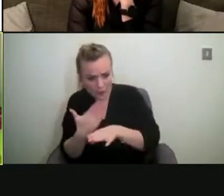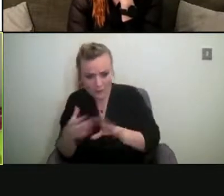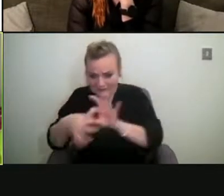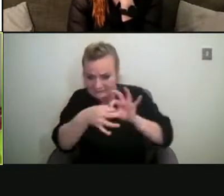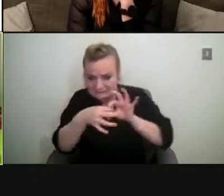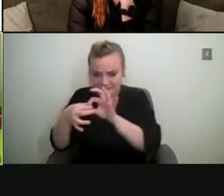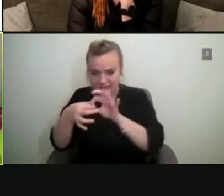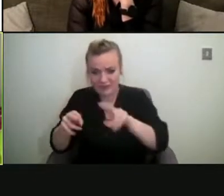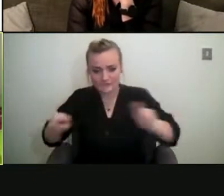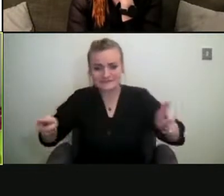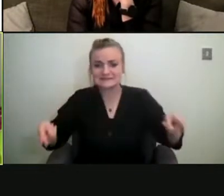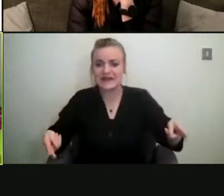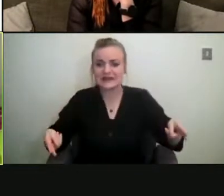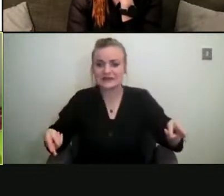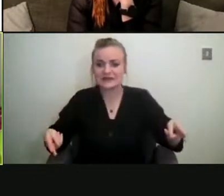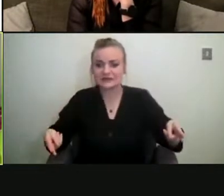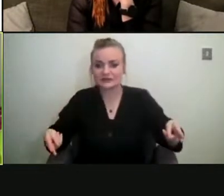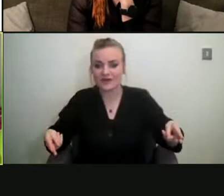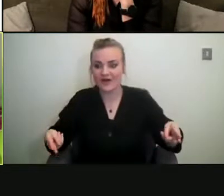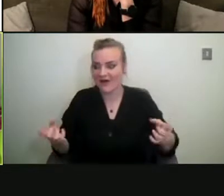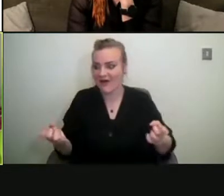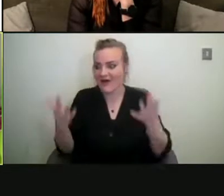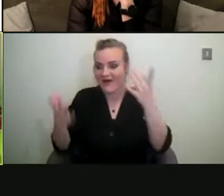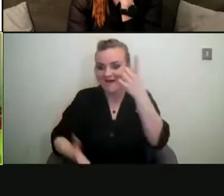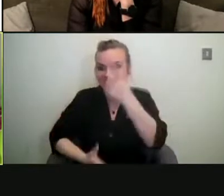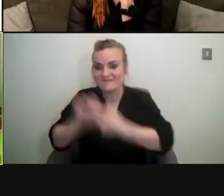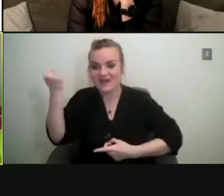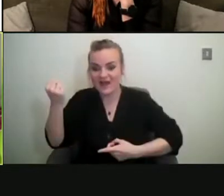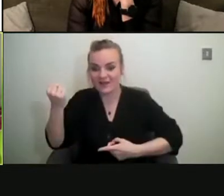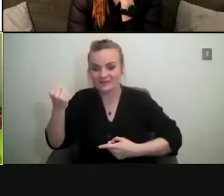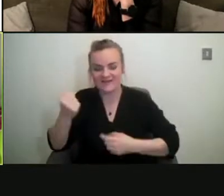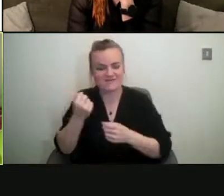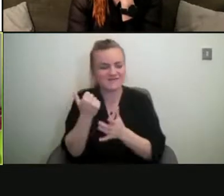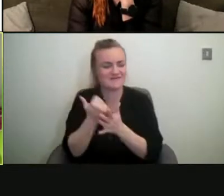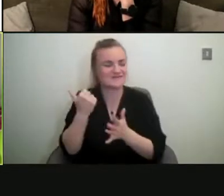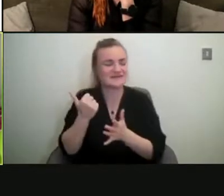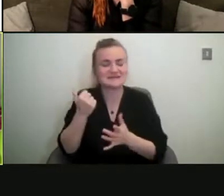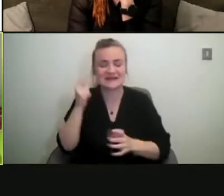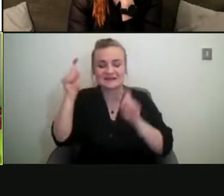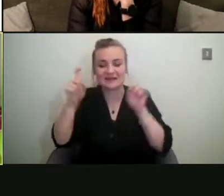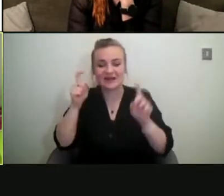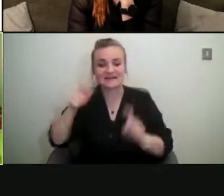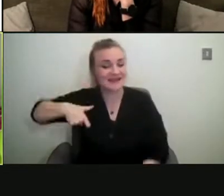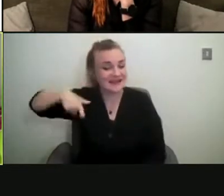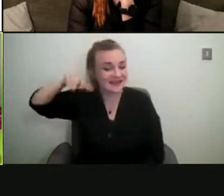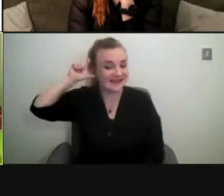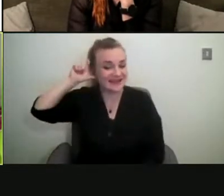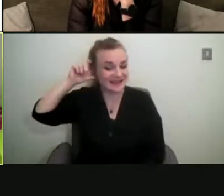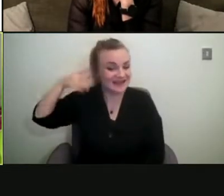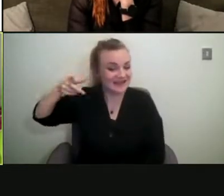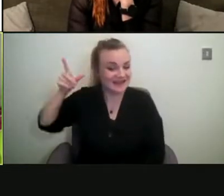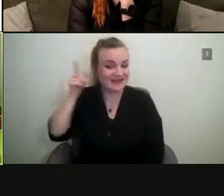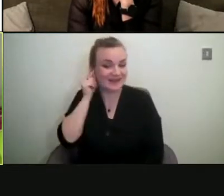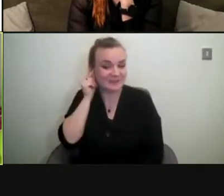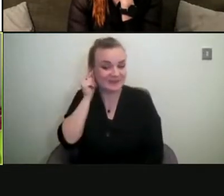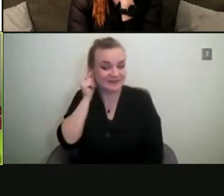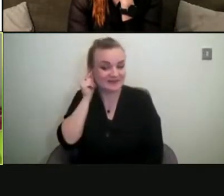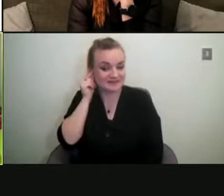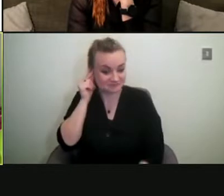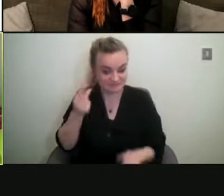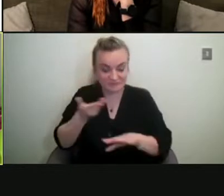we found the great idea to have an earpiece on